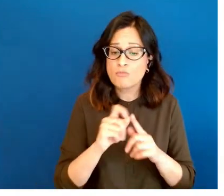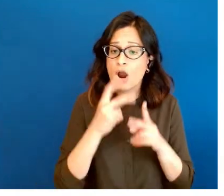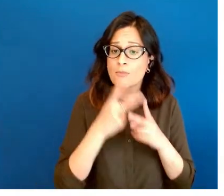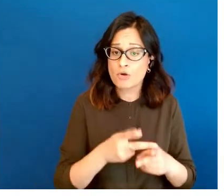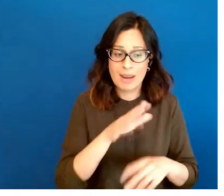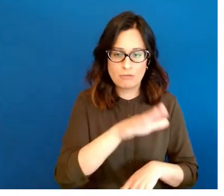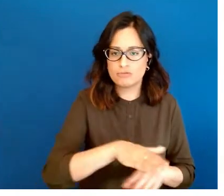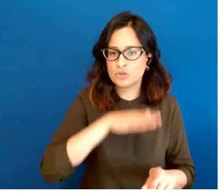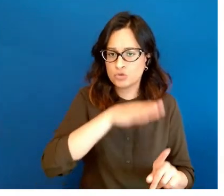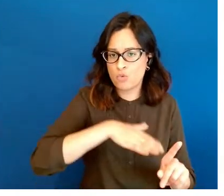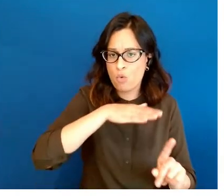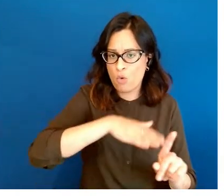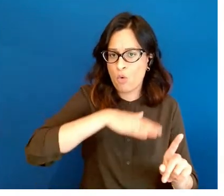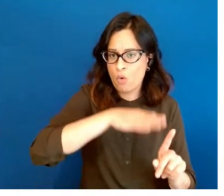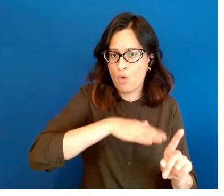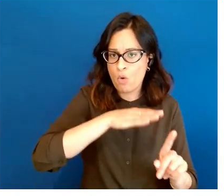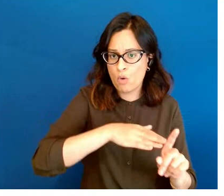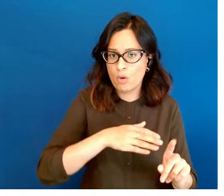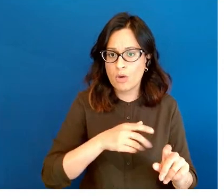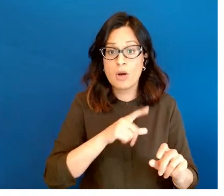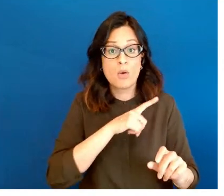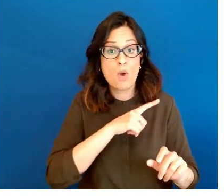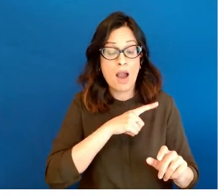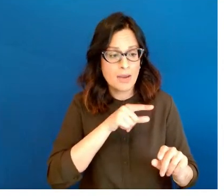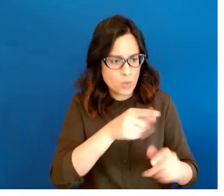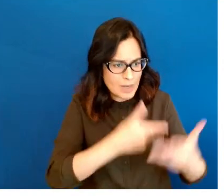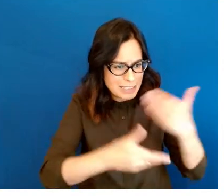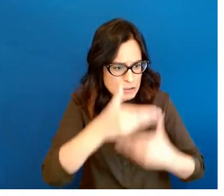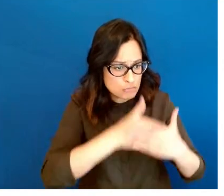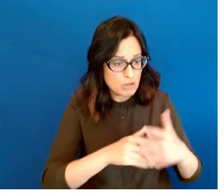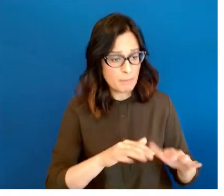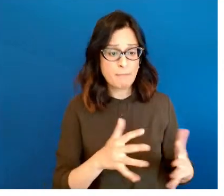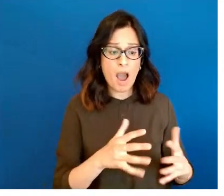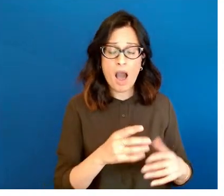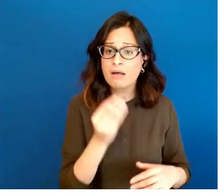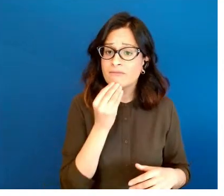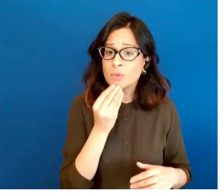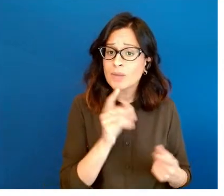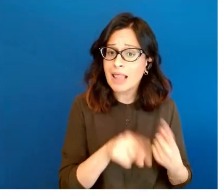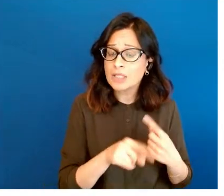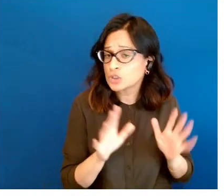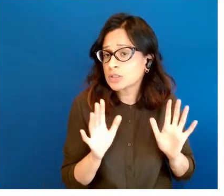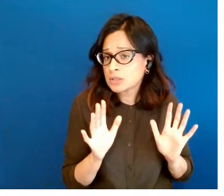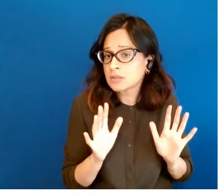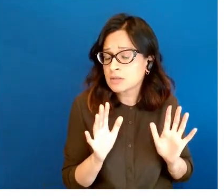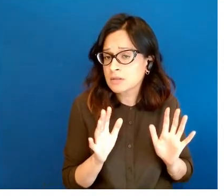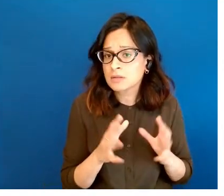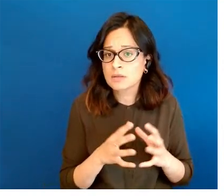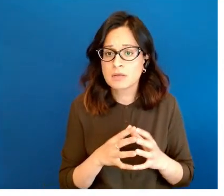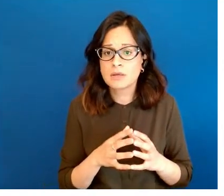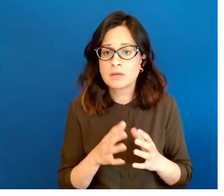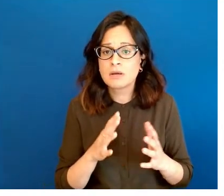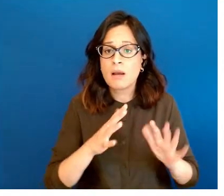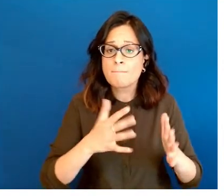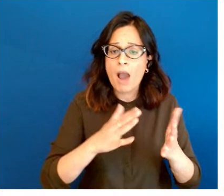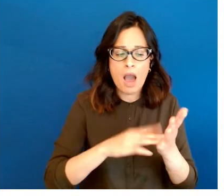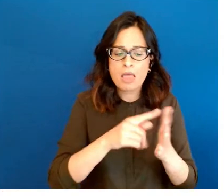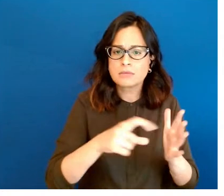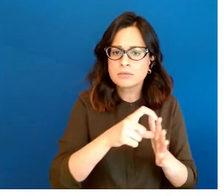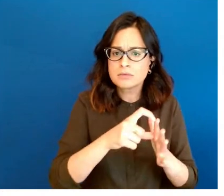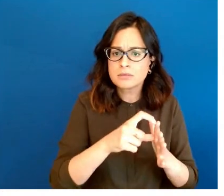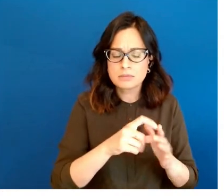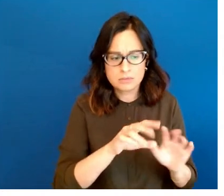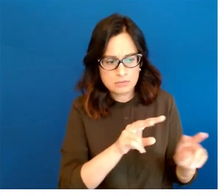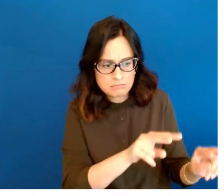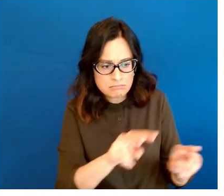people with a history of relatively mild food allergy. So with milder reactions, you may see just some